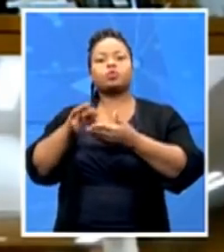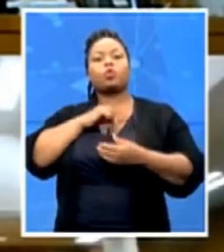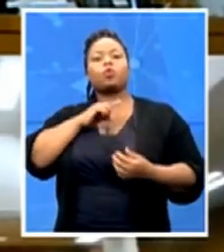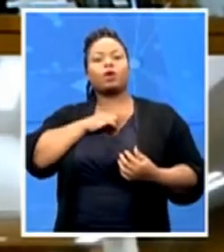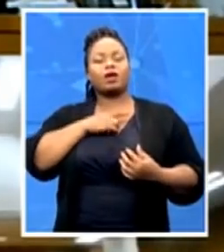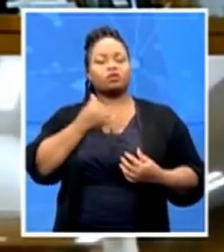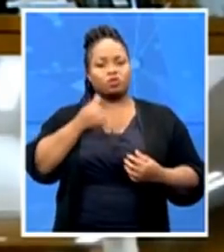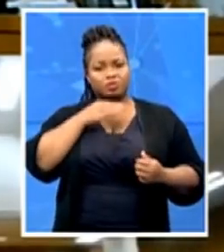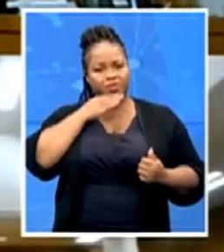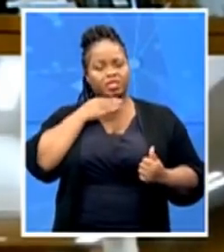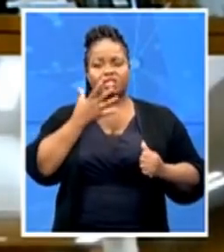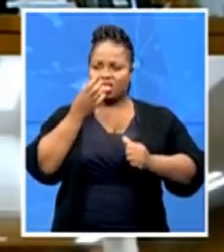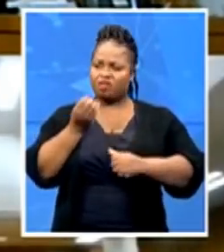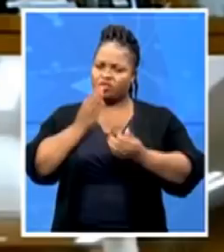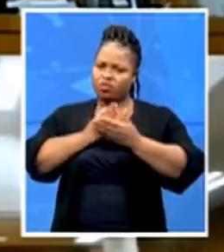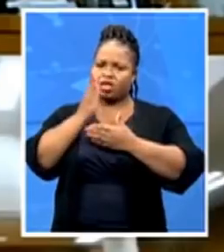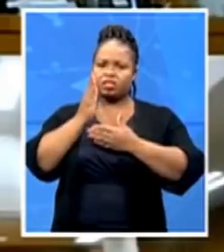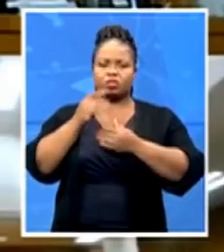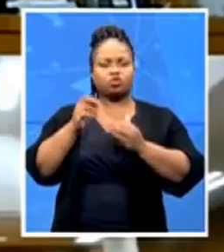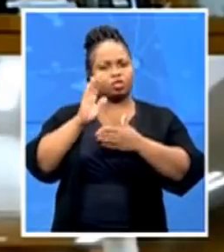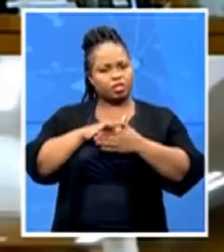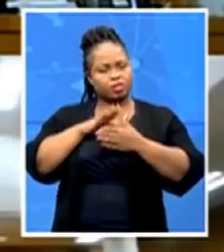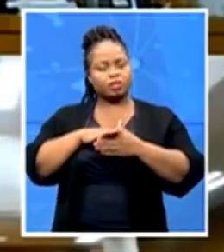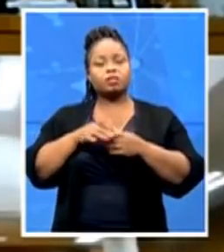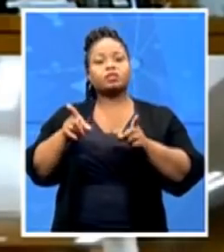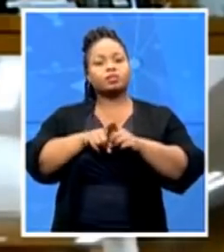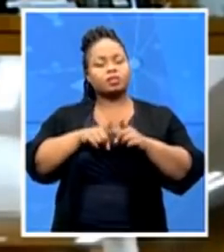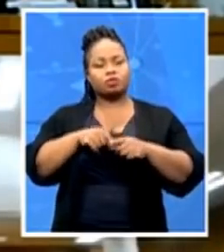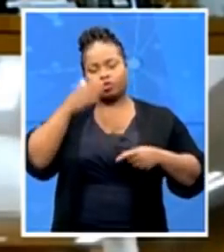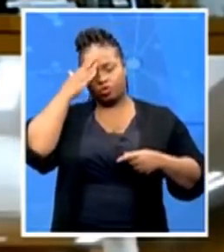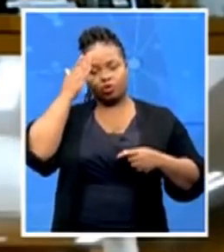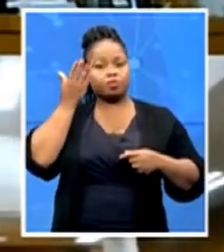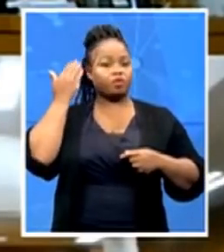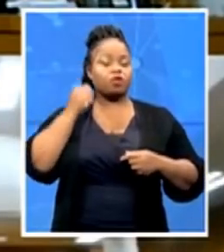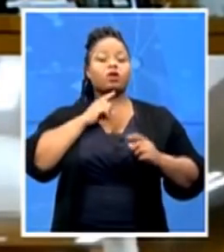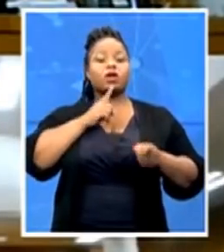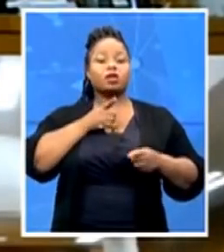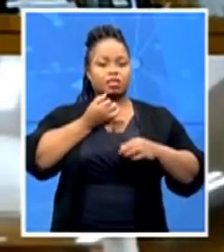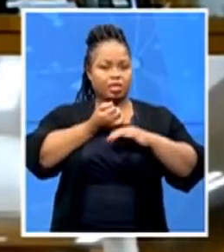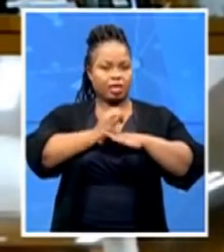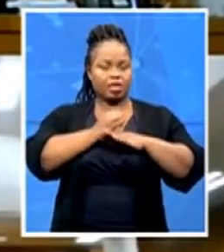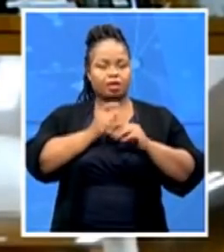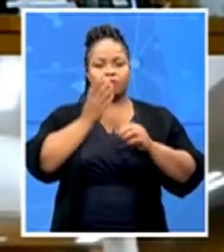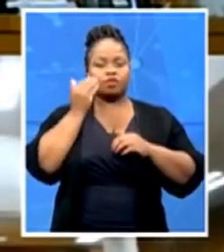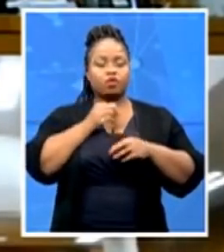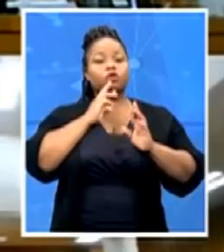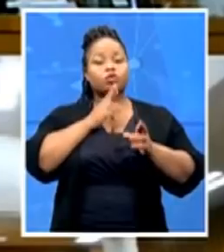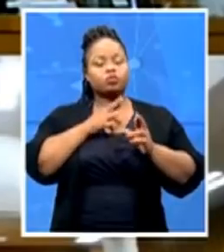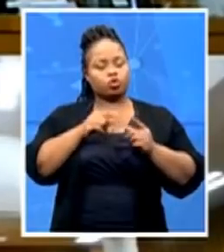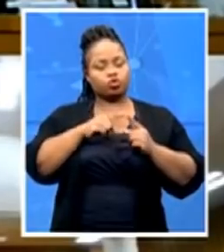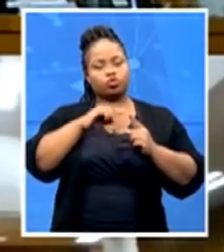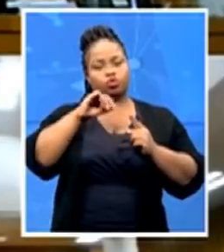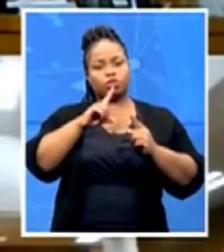as you will know from my answers earlier to Justice Delamo, the whole point of the exercise is that a